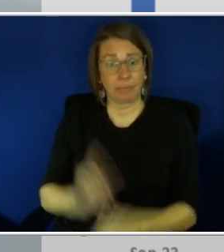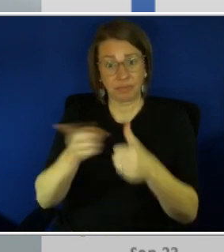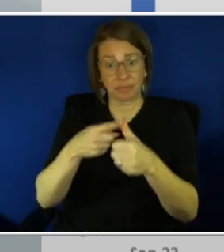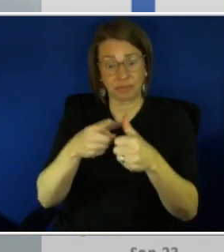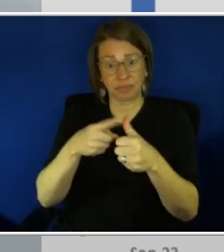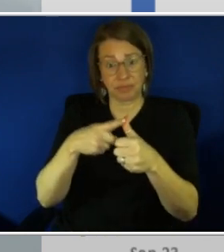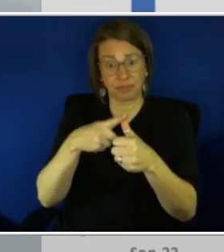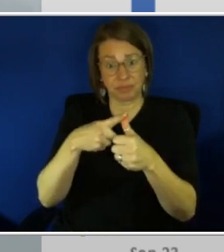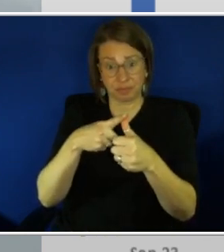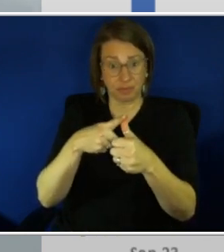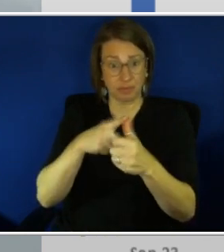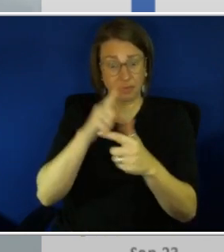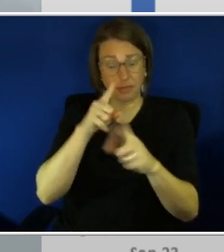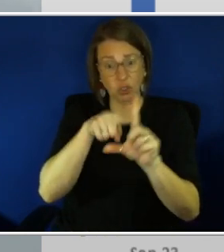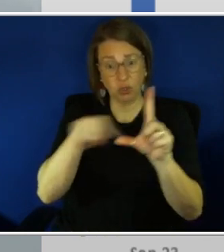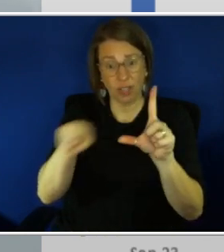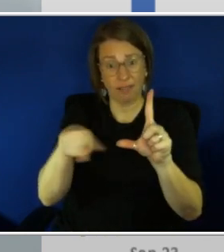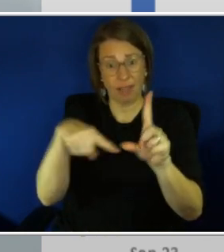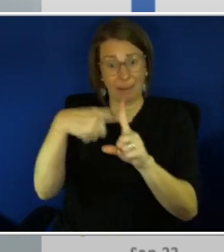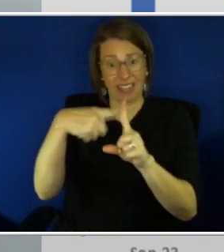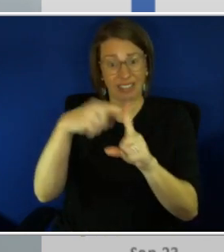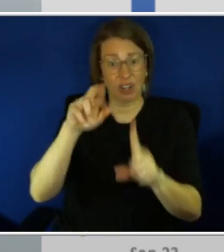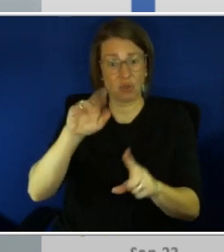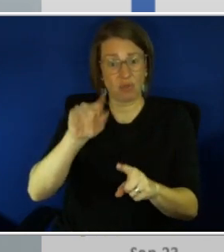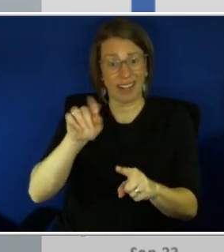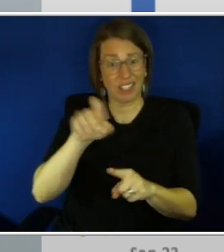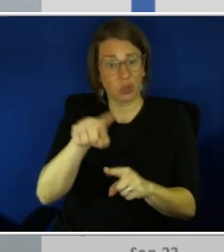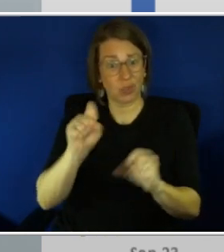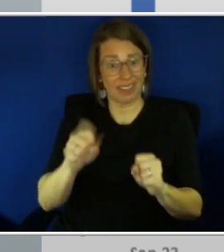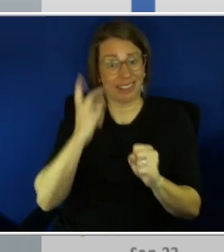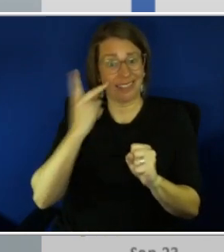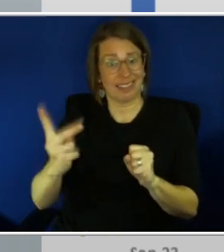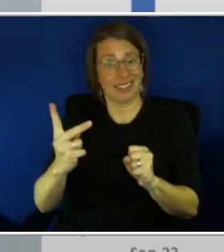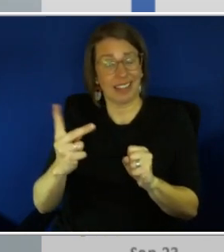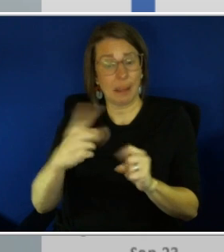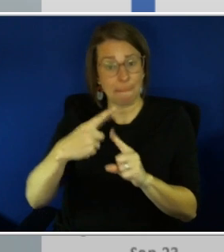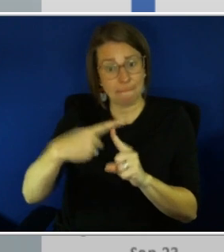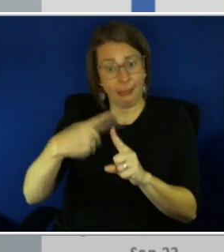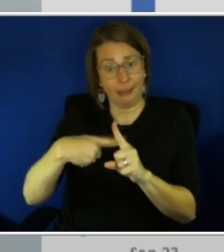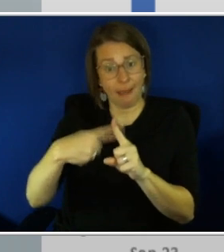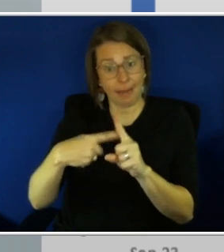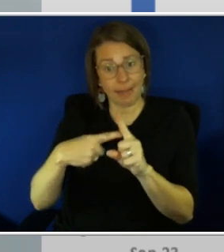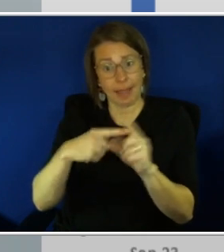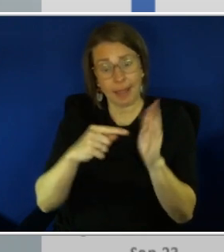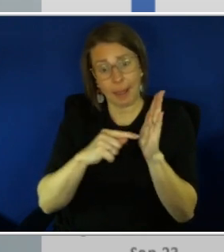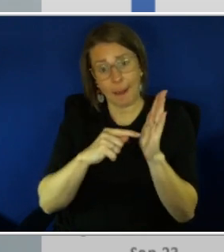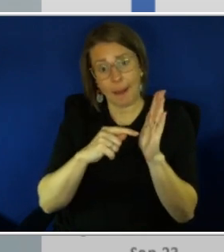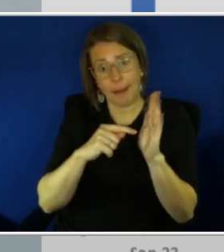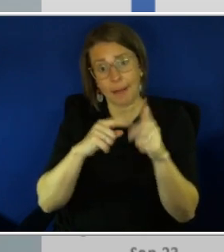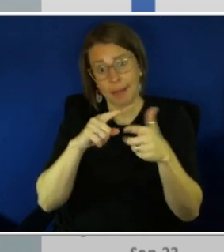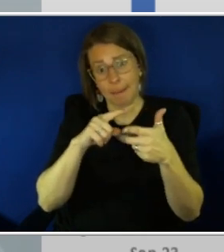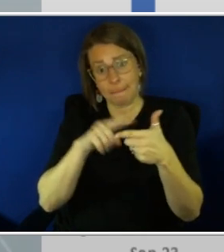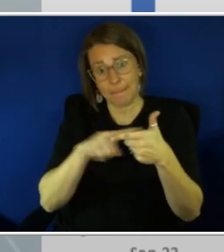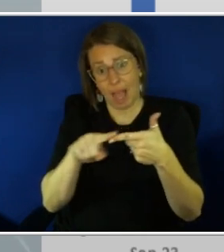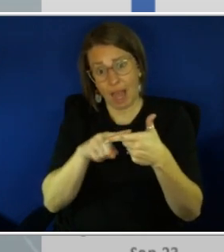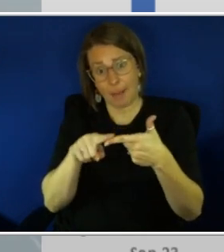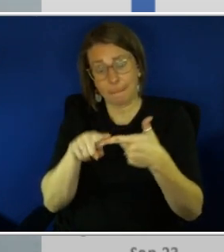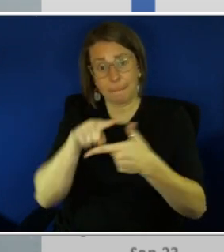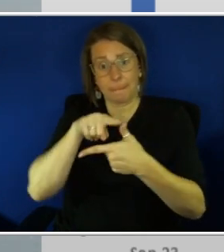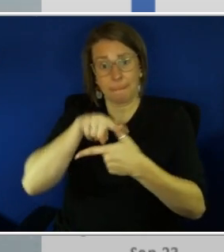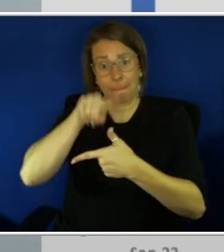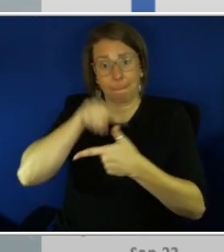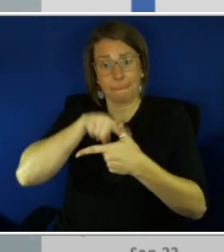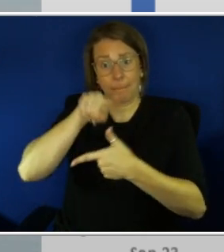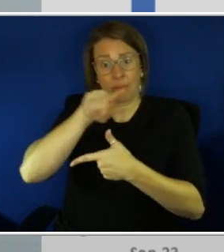rate, and on those you can see the months down at the bottom, and the last month we have on the far right there is